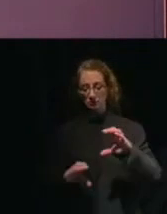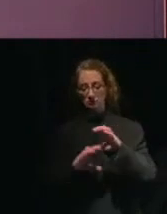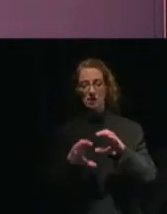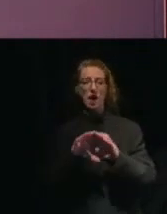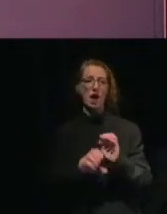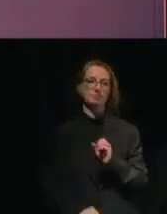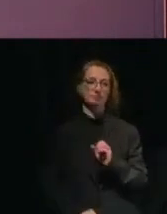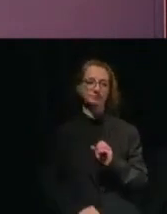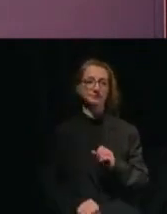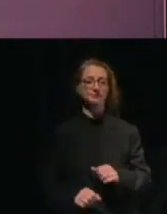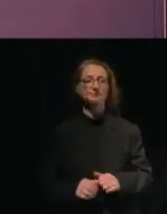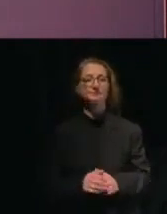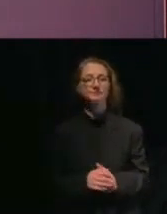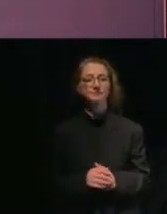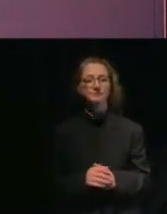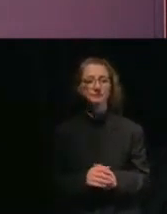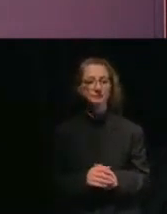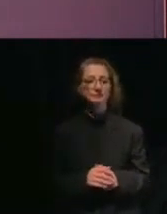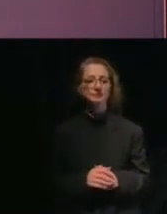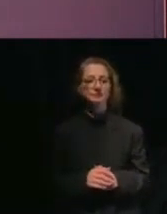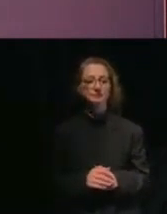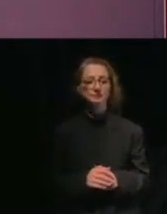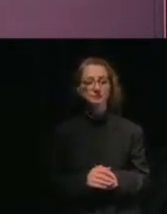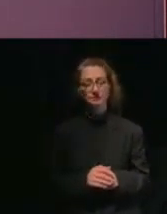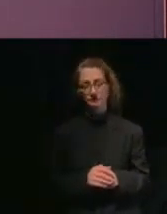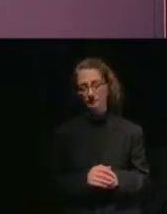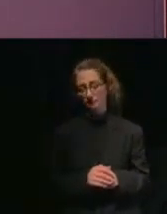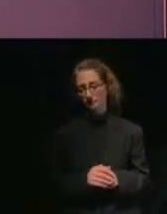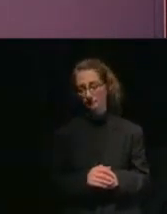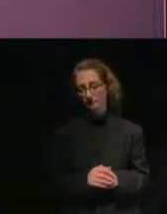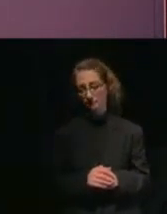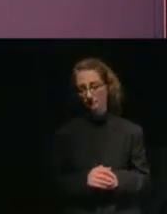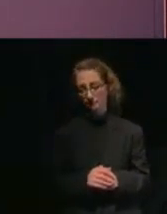Let's talk about the status quo of the